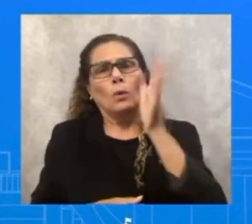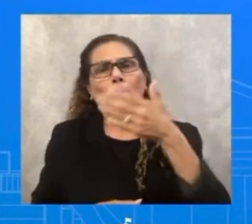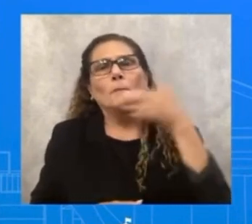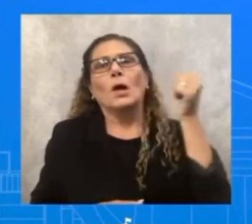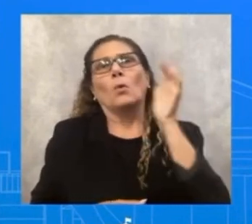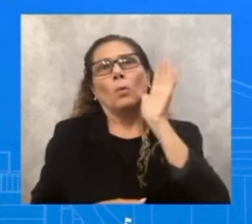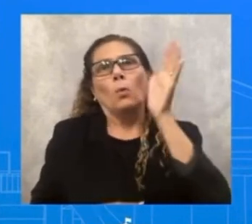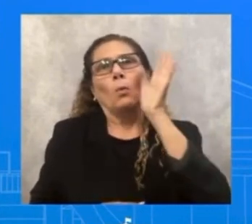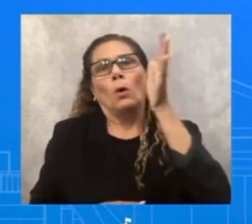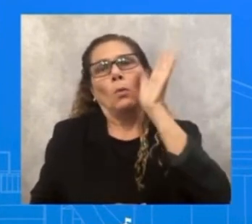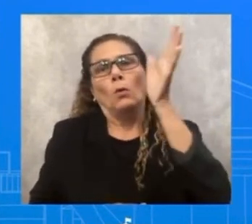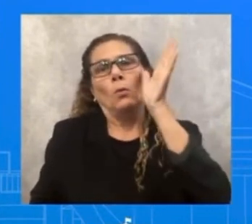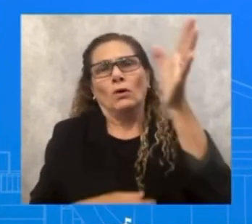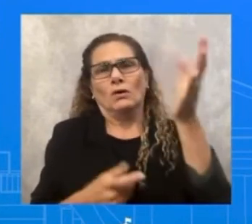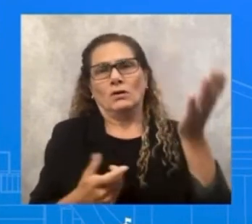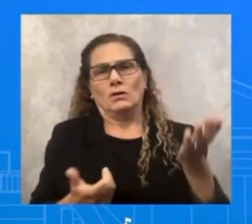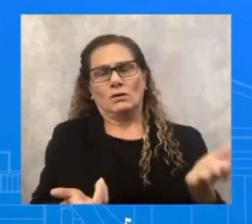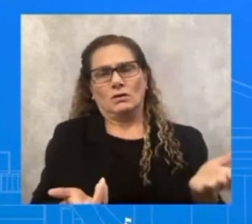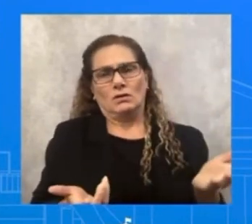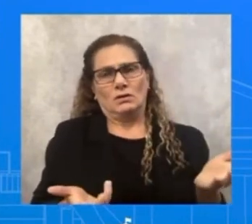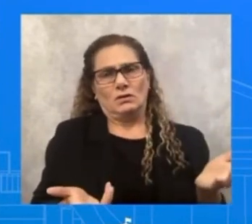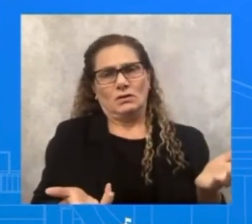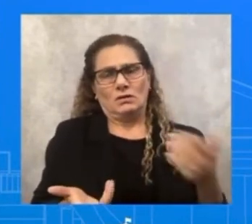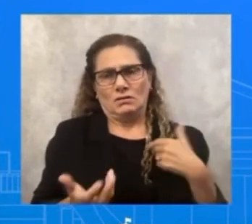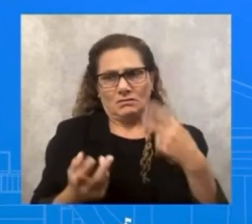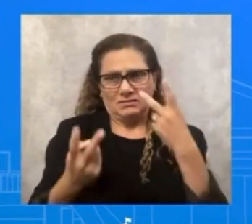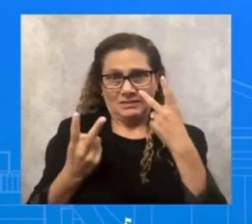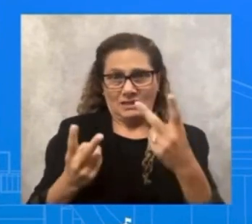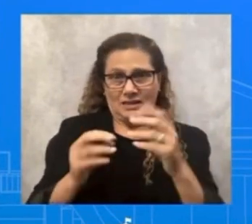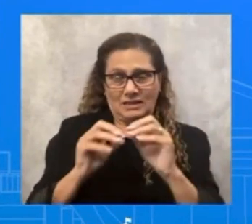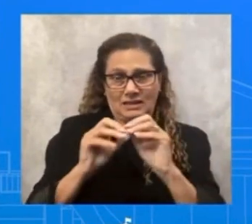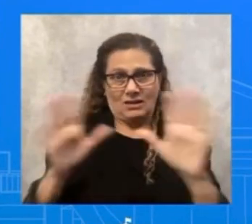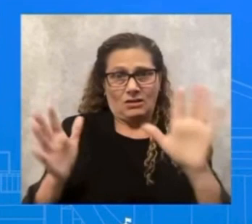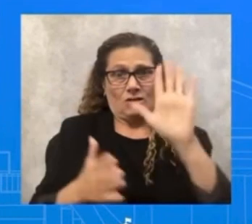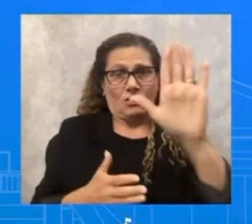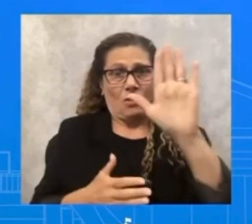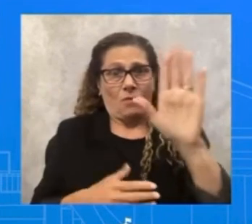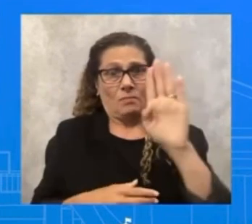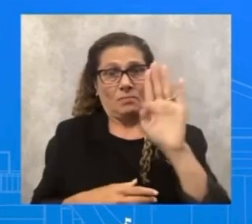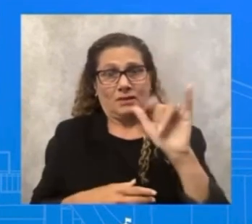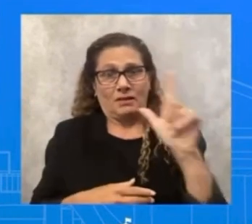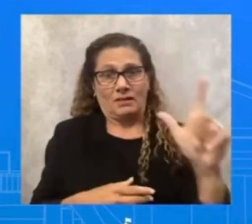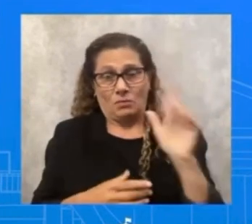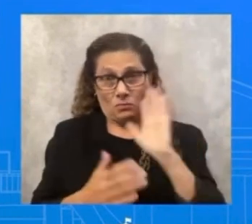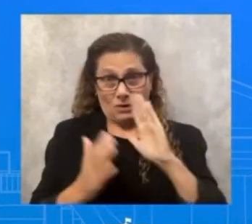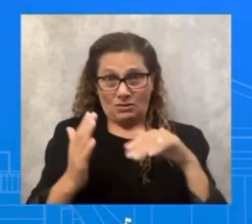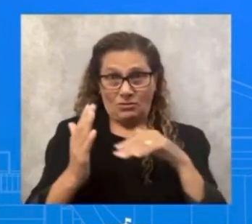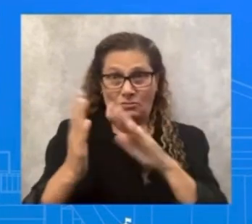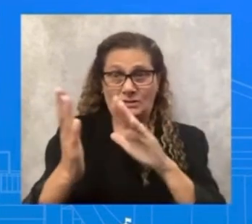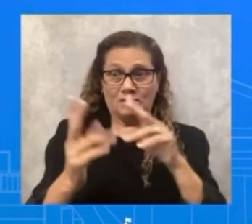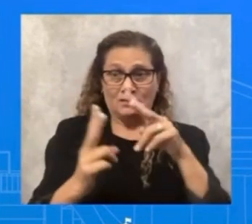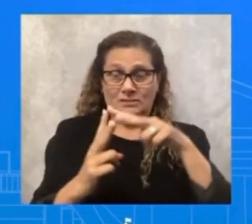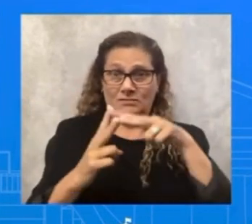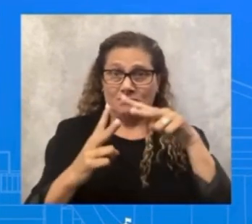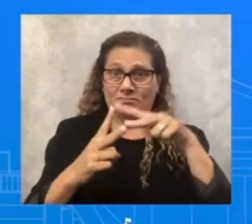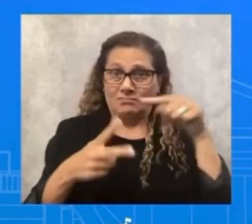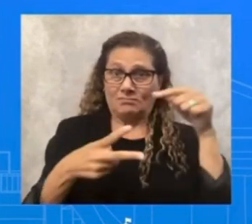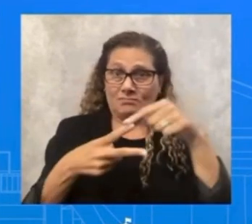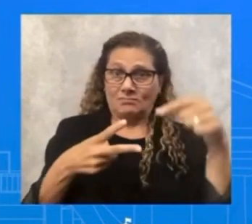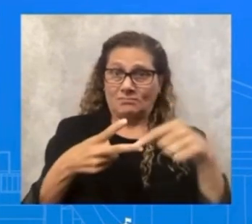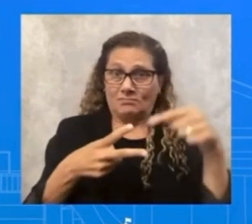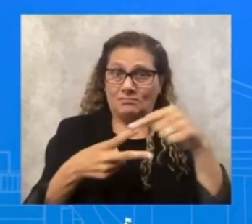be anything in the bill, in the legislation that addresses that specifically. Is that right? I will say